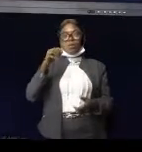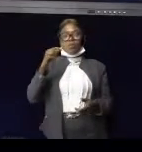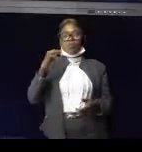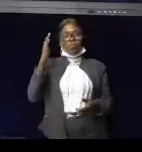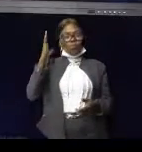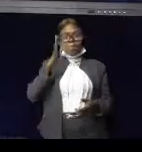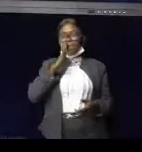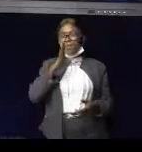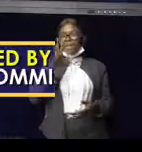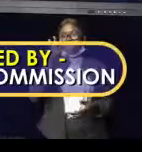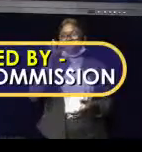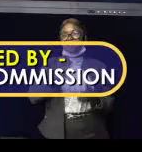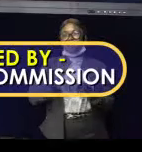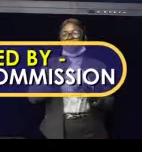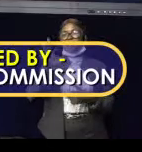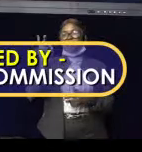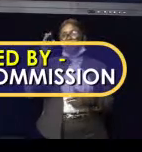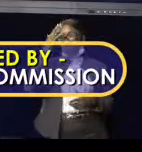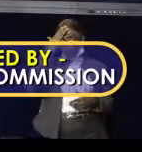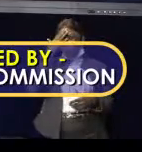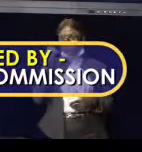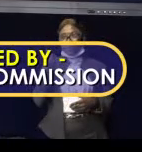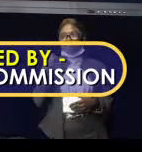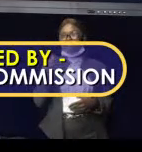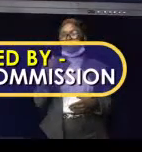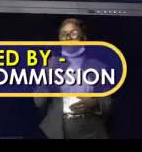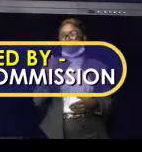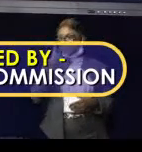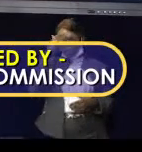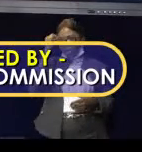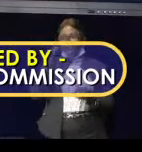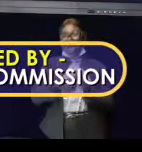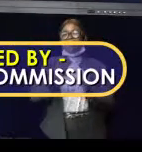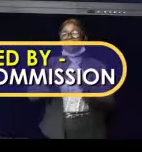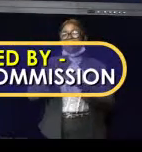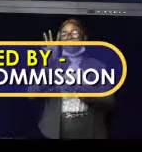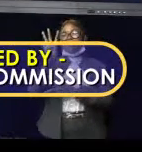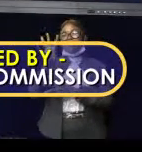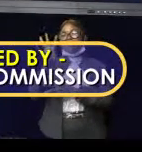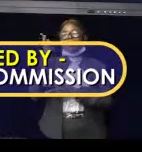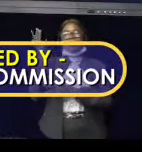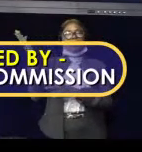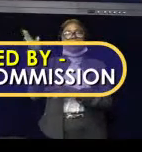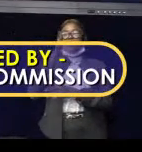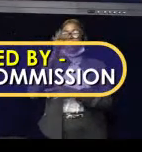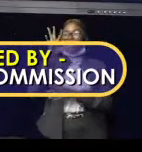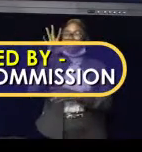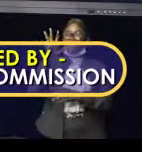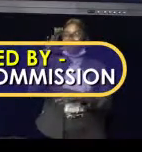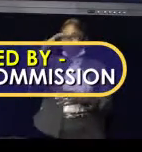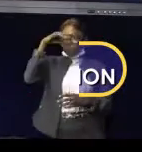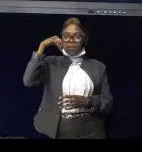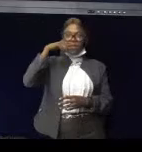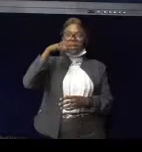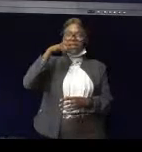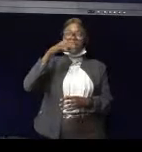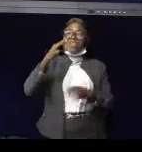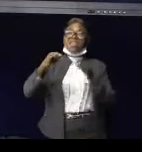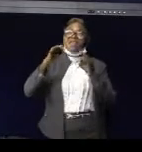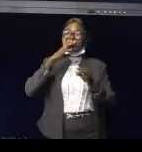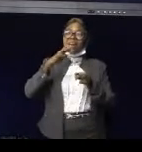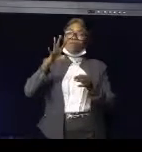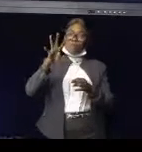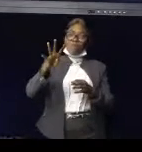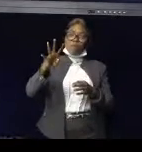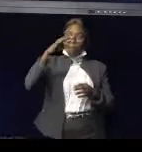will be 5-9. And why is that? Because for every 4 boys, there will be 5 girls. And that means that if there are